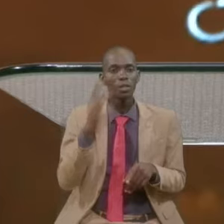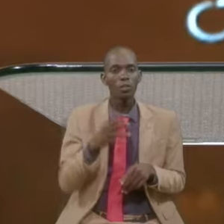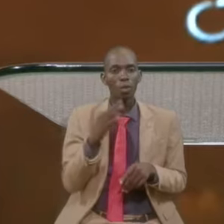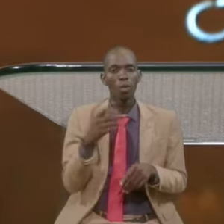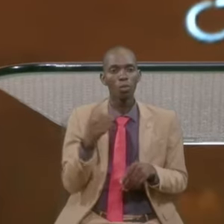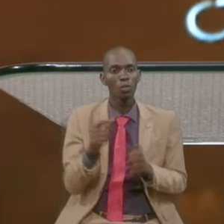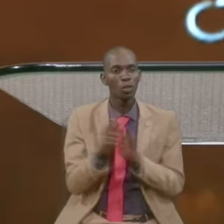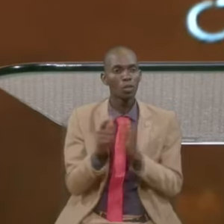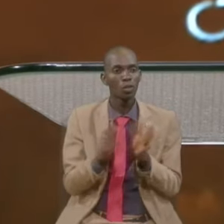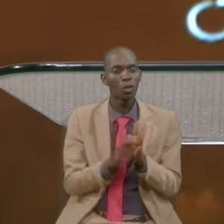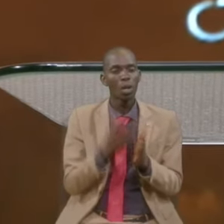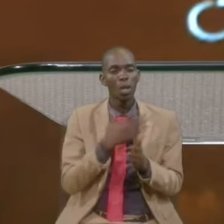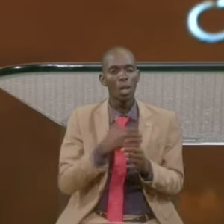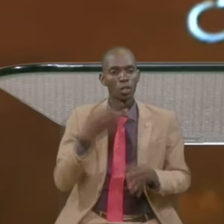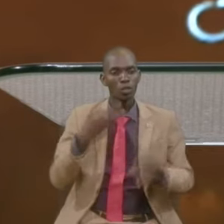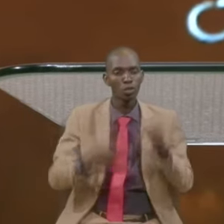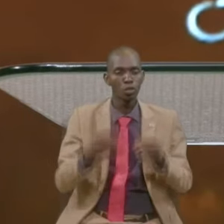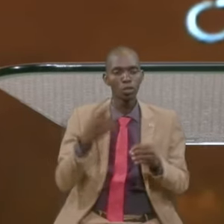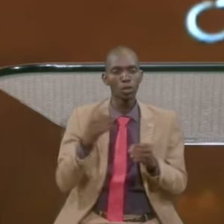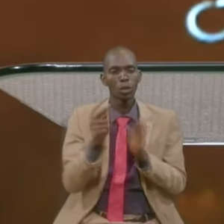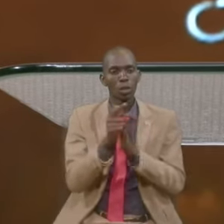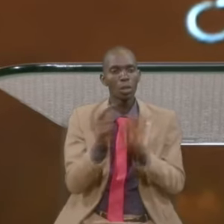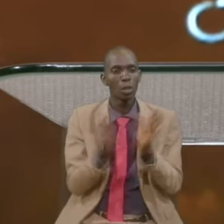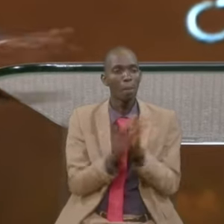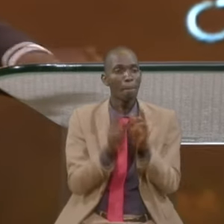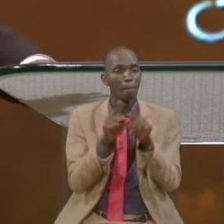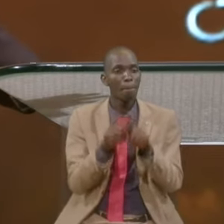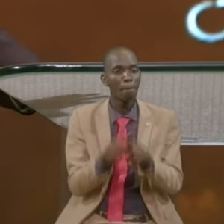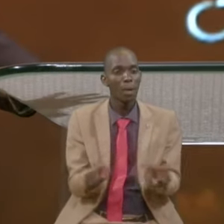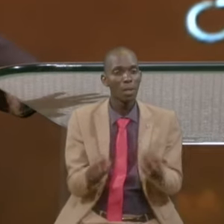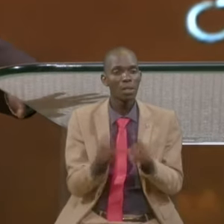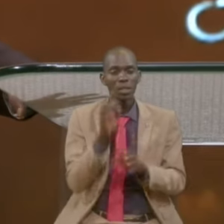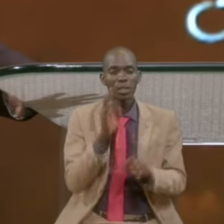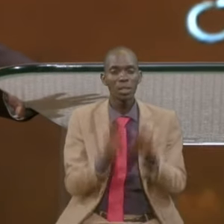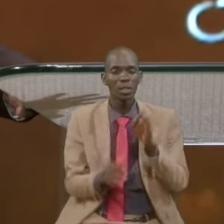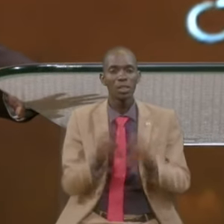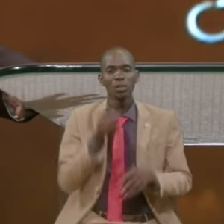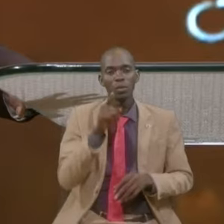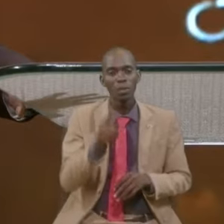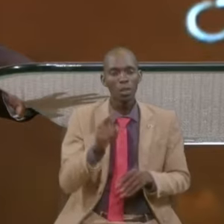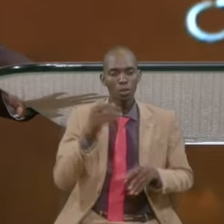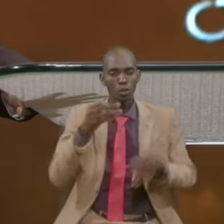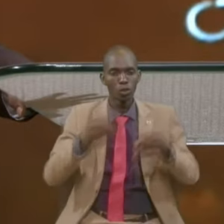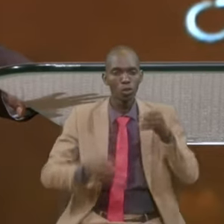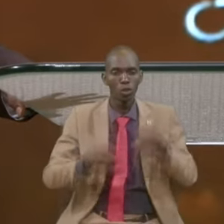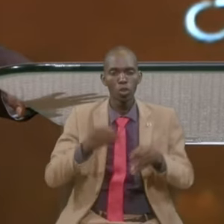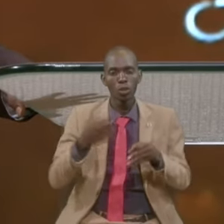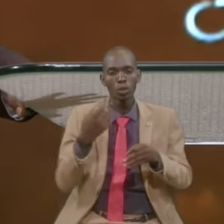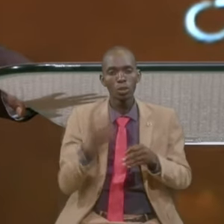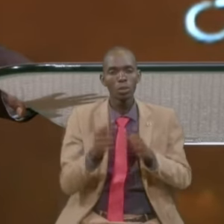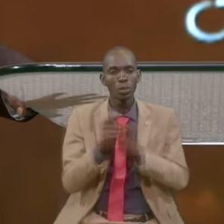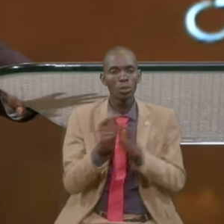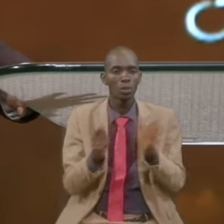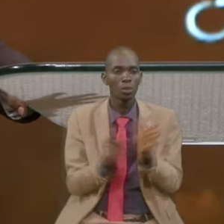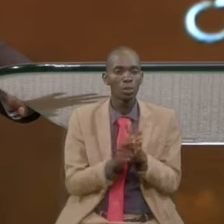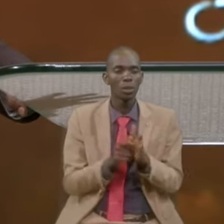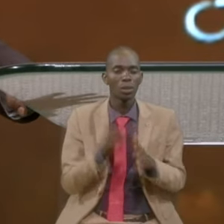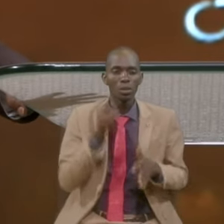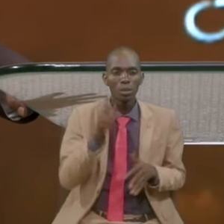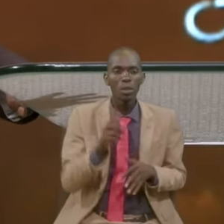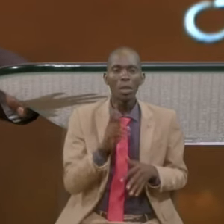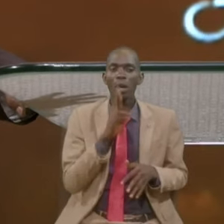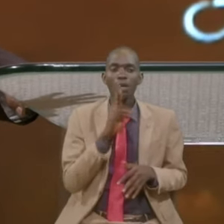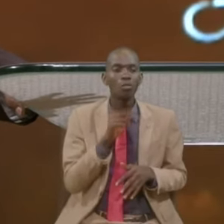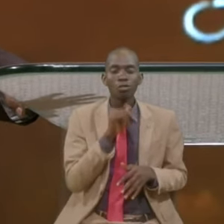and judgeth the law. But if thou judge the law, thou